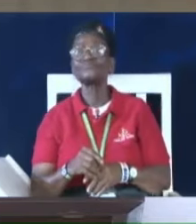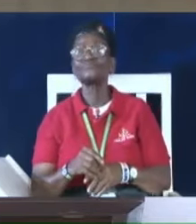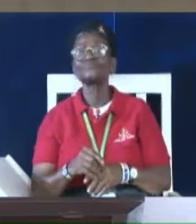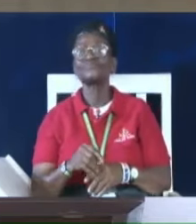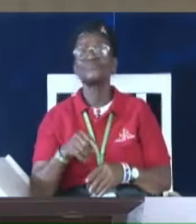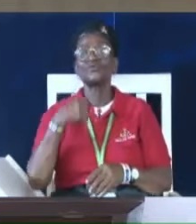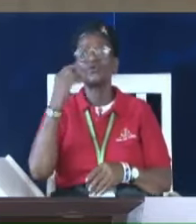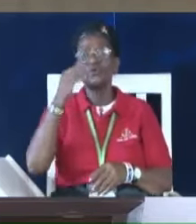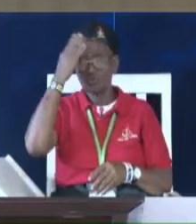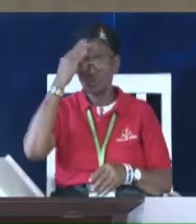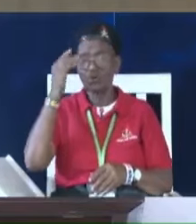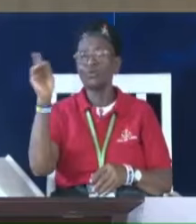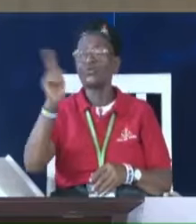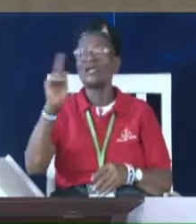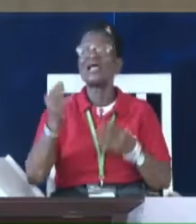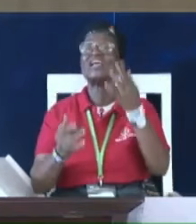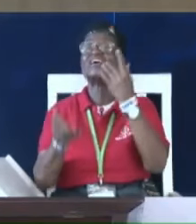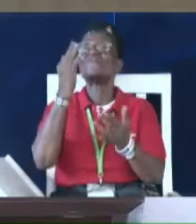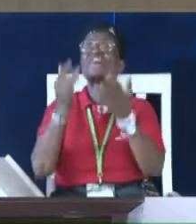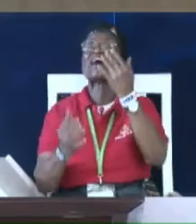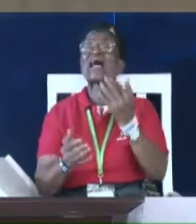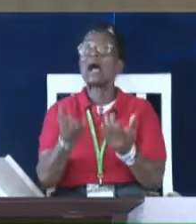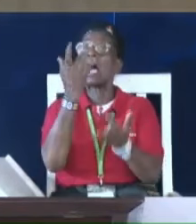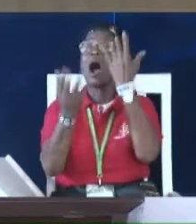who know where the fire is burning you